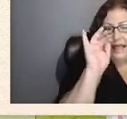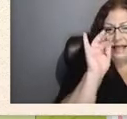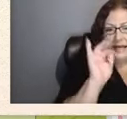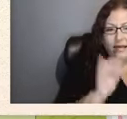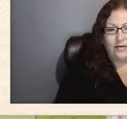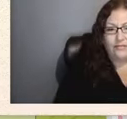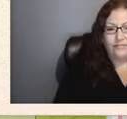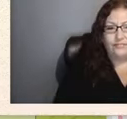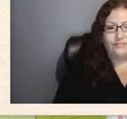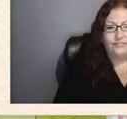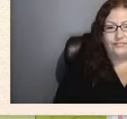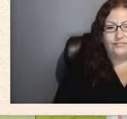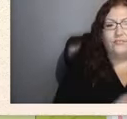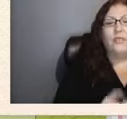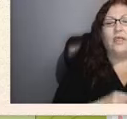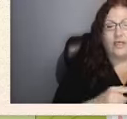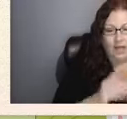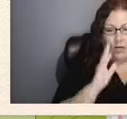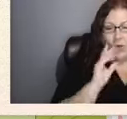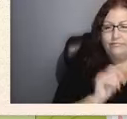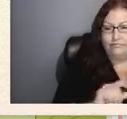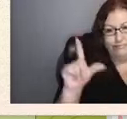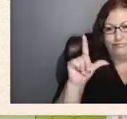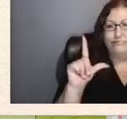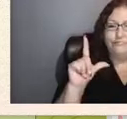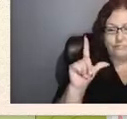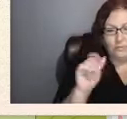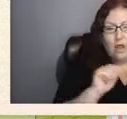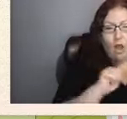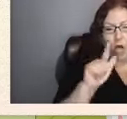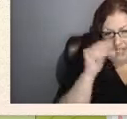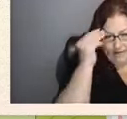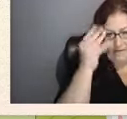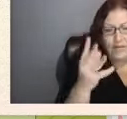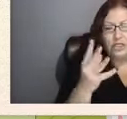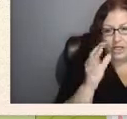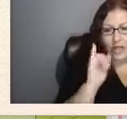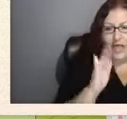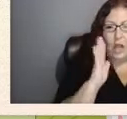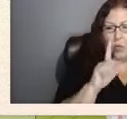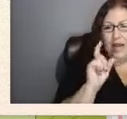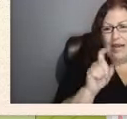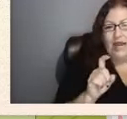region and you will get all the information that you will need,